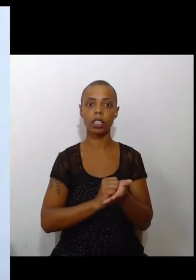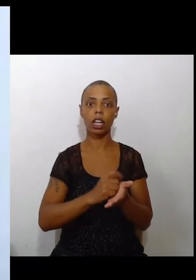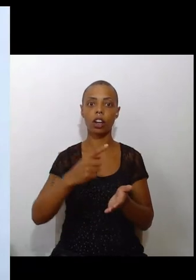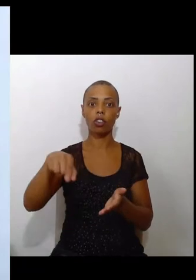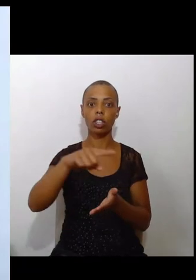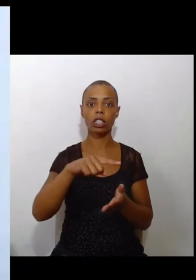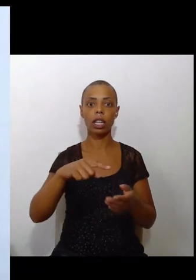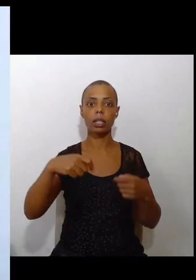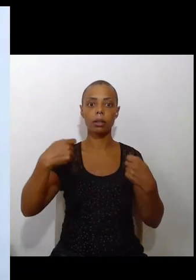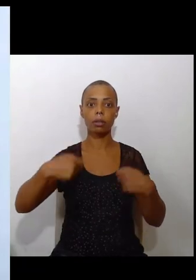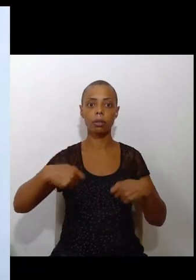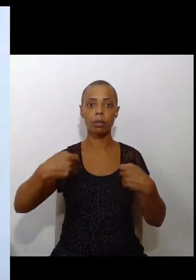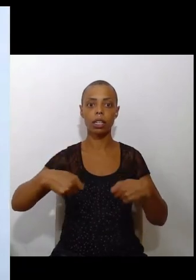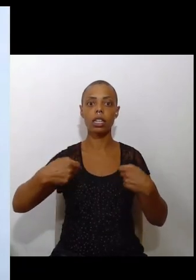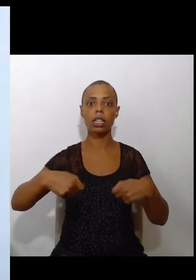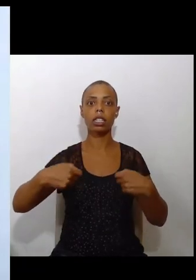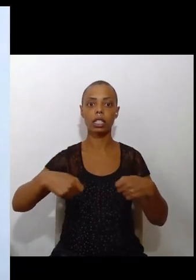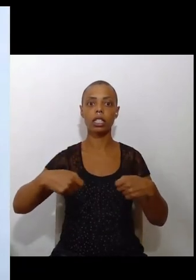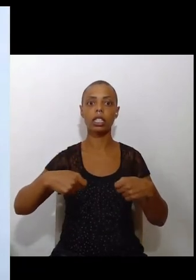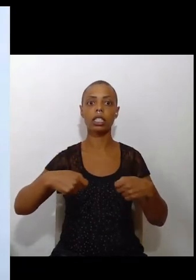on the chat